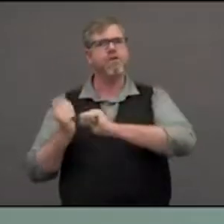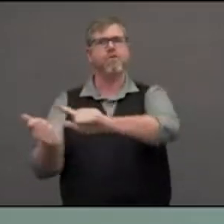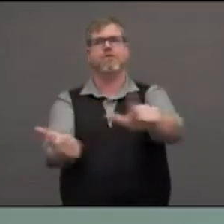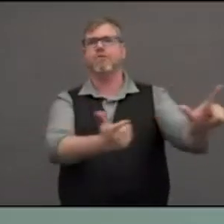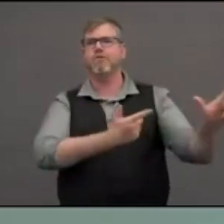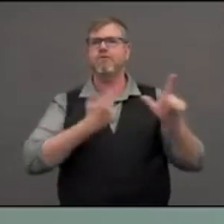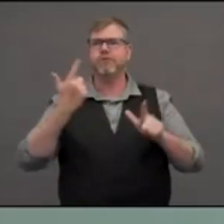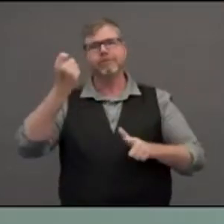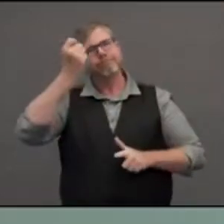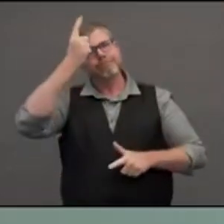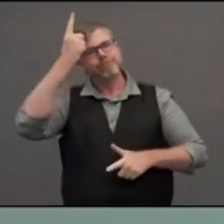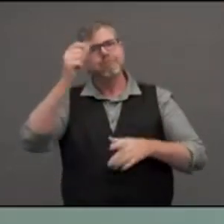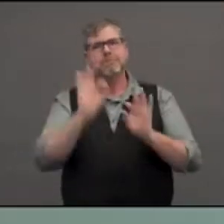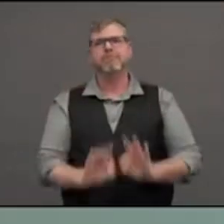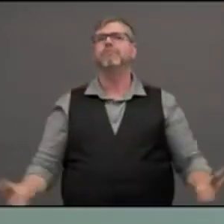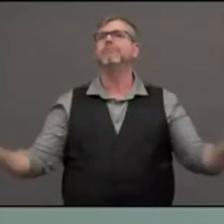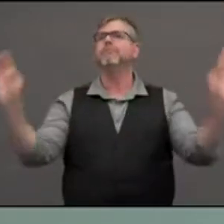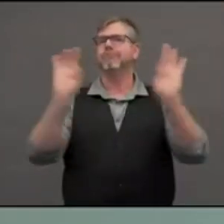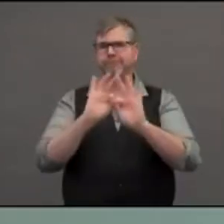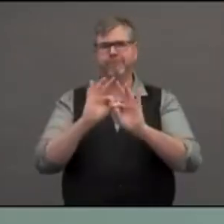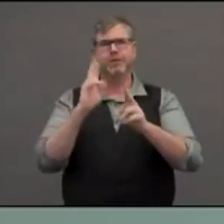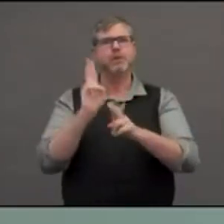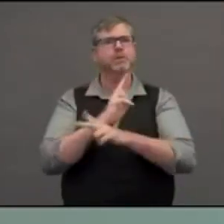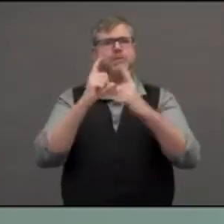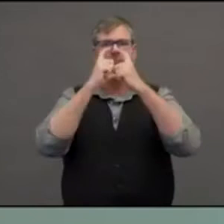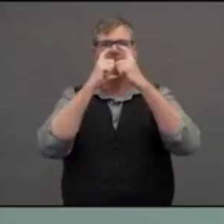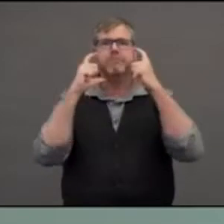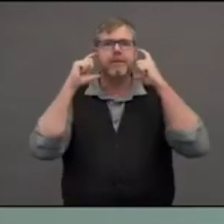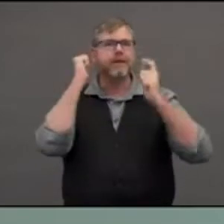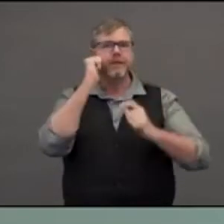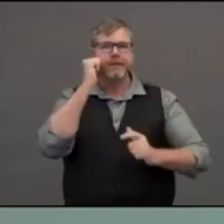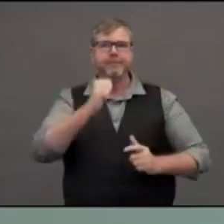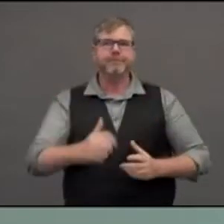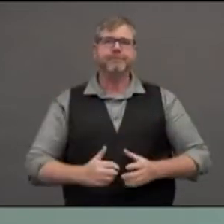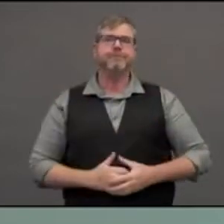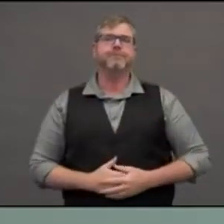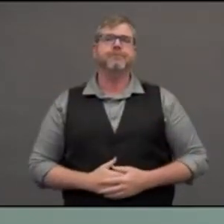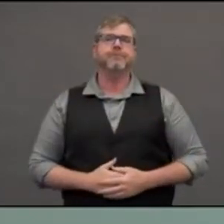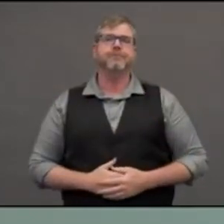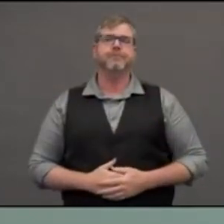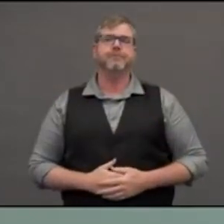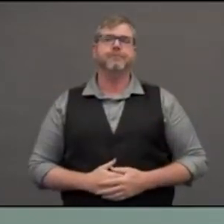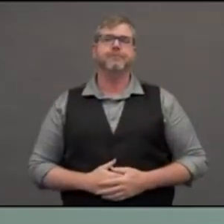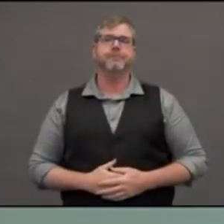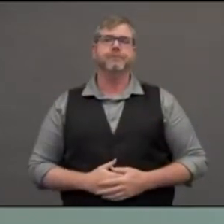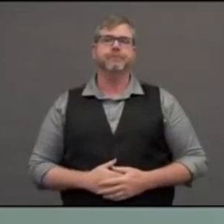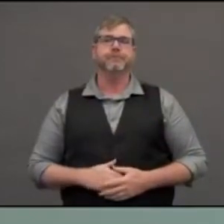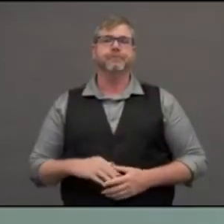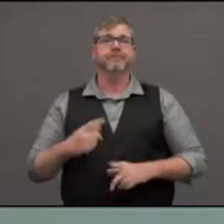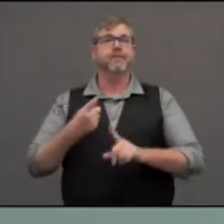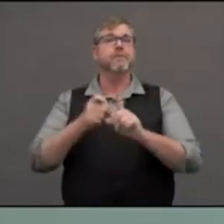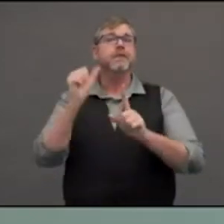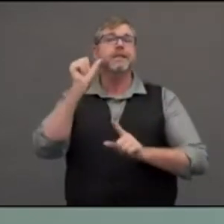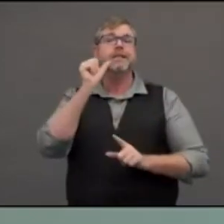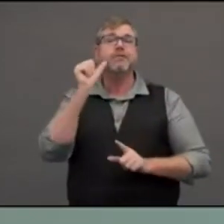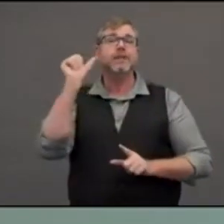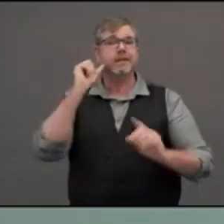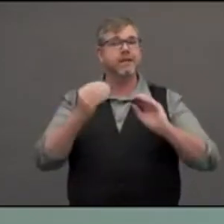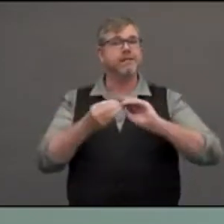masks every day. The numbers, as we have them as of yesterday, we have